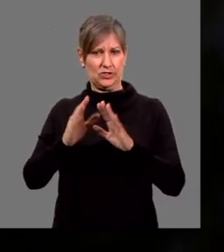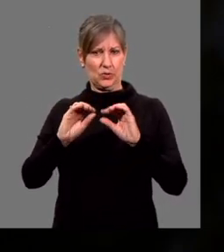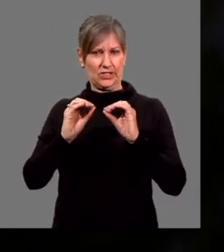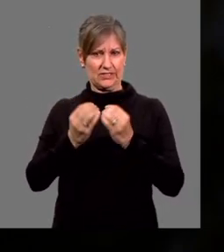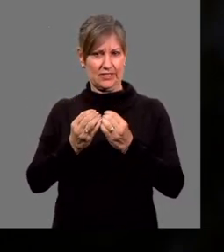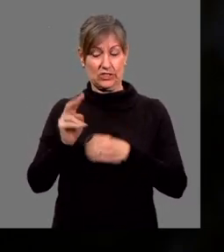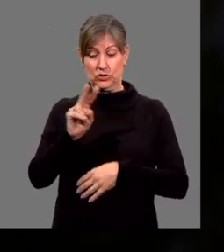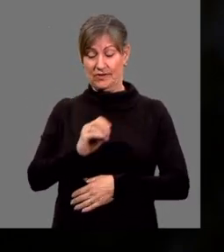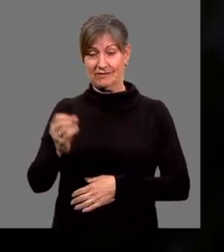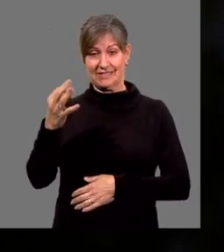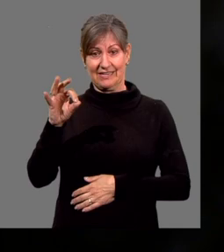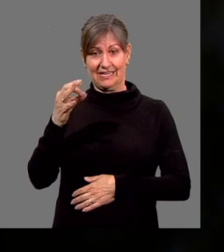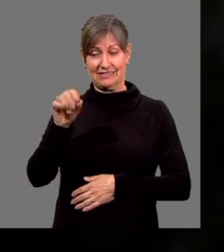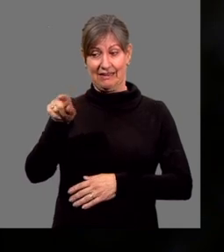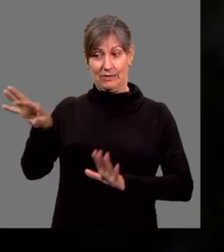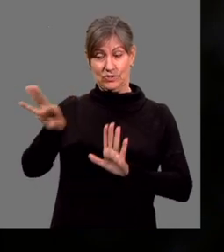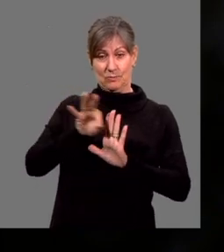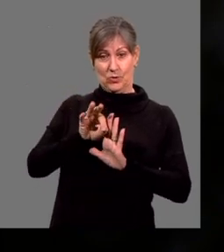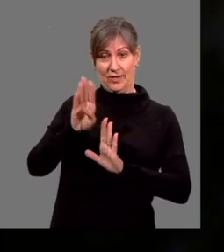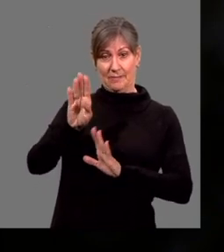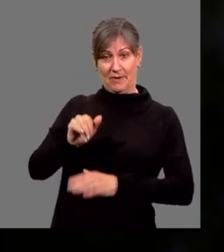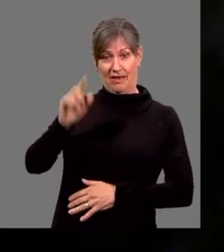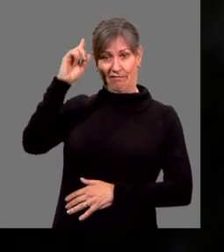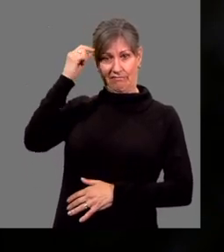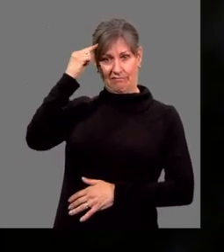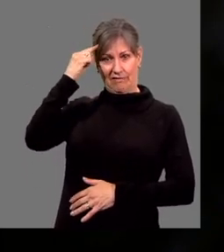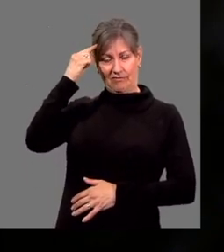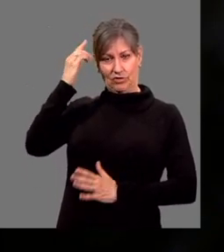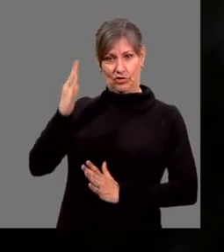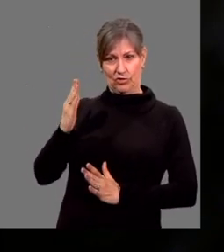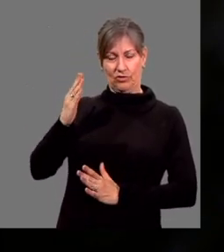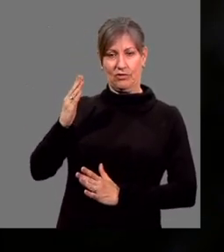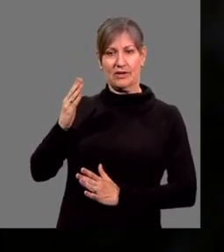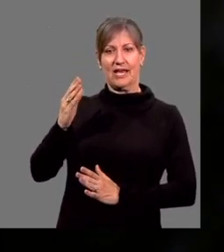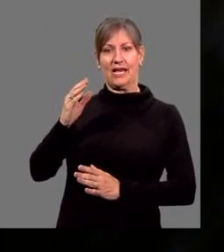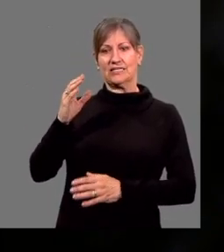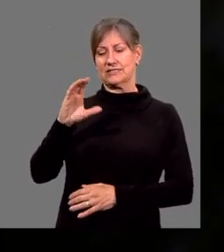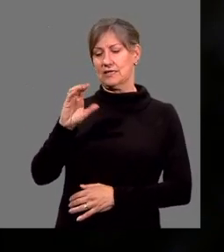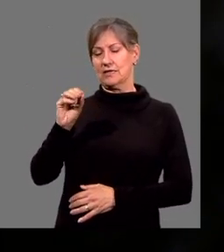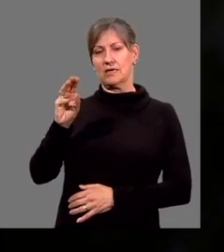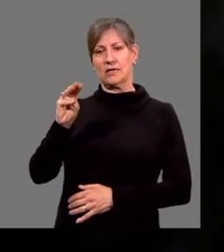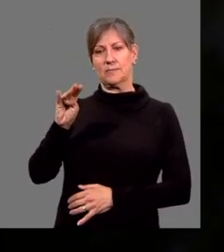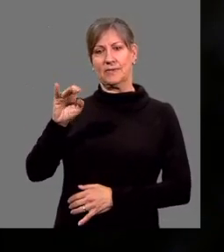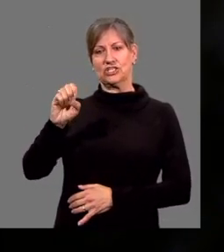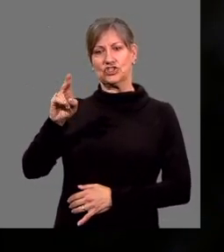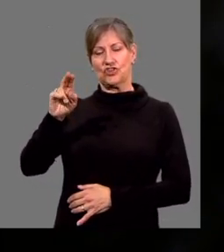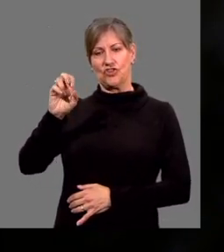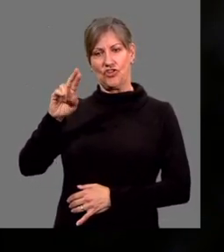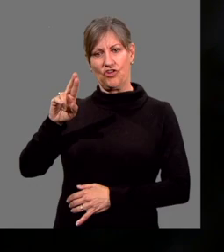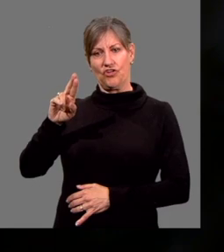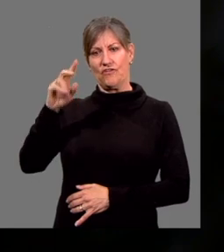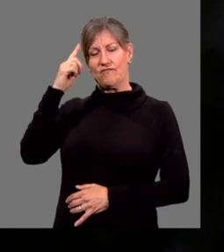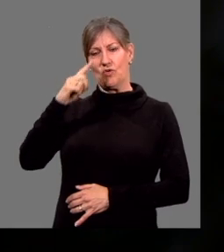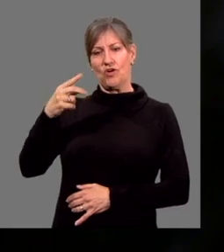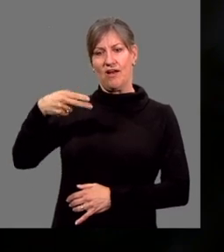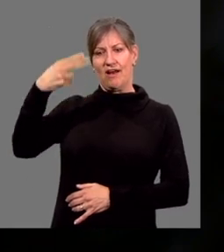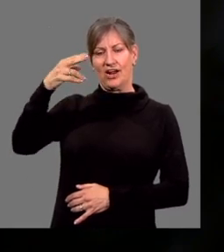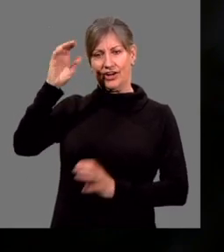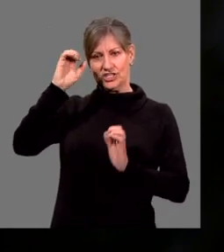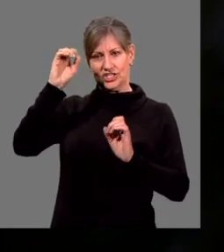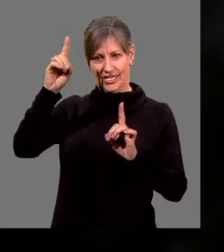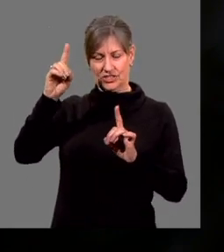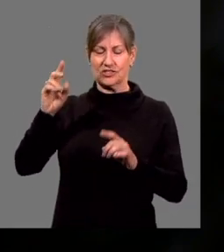In 2019, he was appointed by Governor Polis as a commissioner of the Colorado Commission on Higher